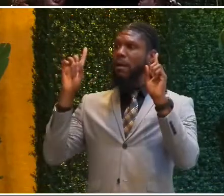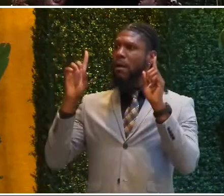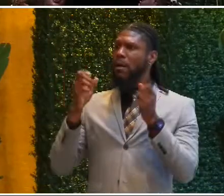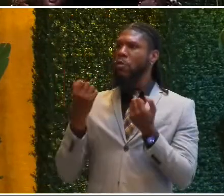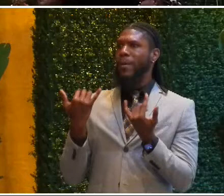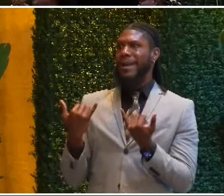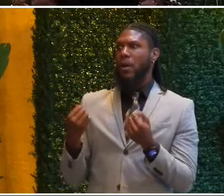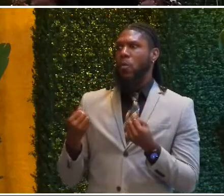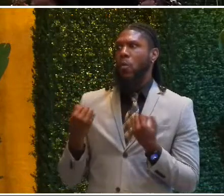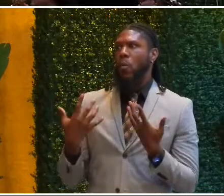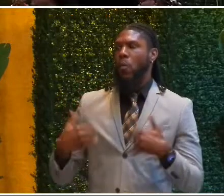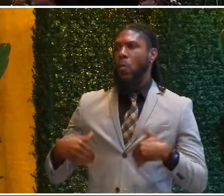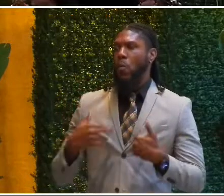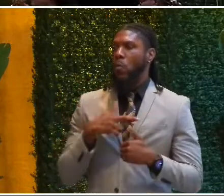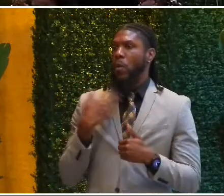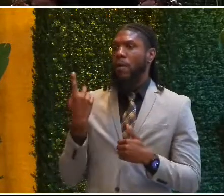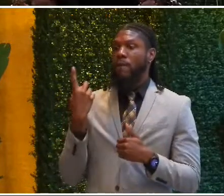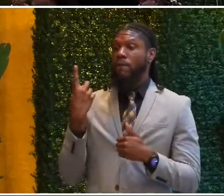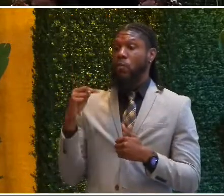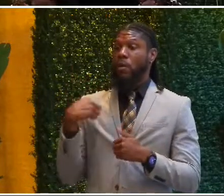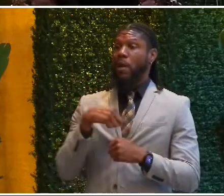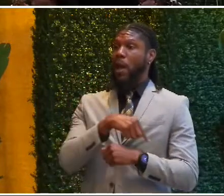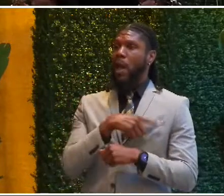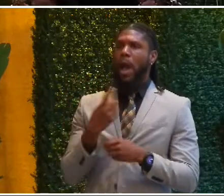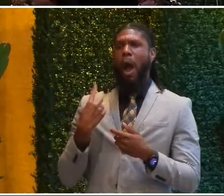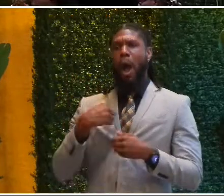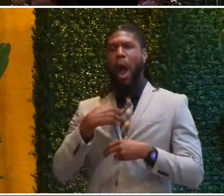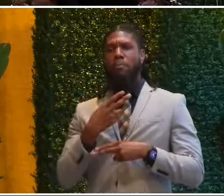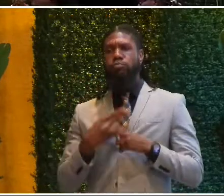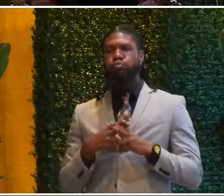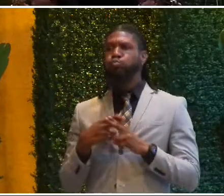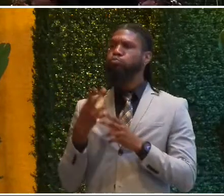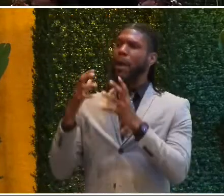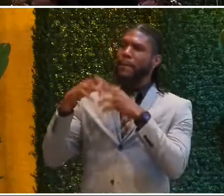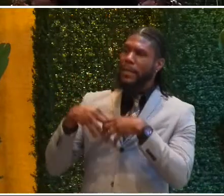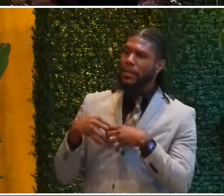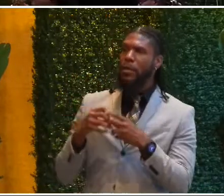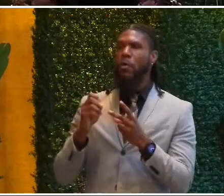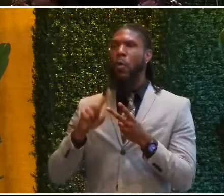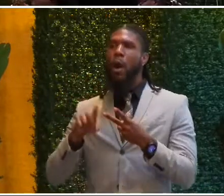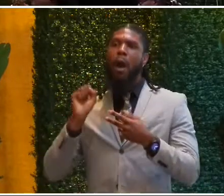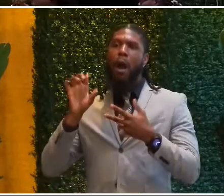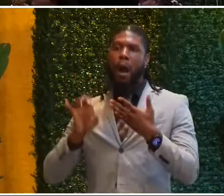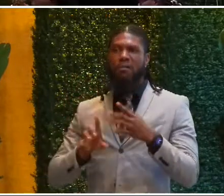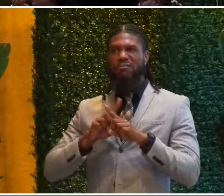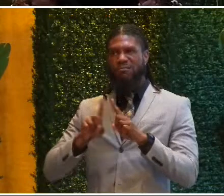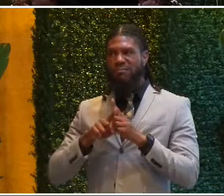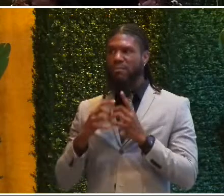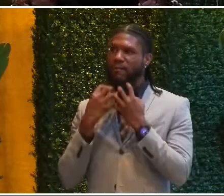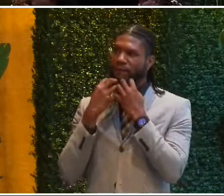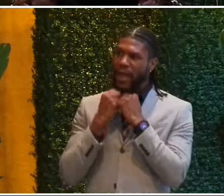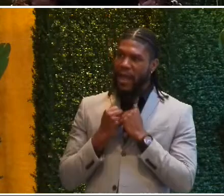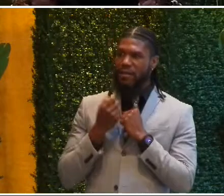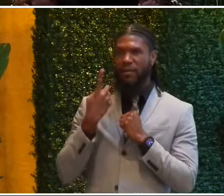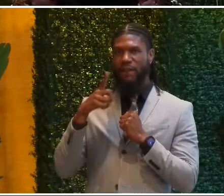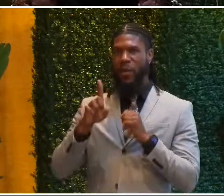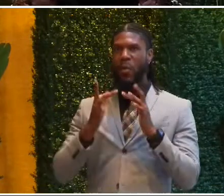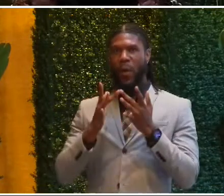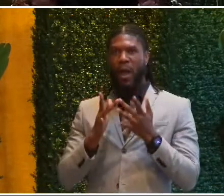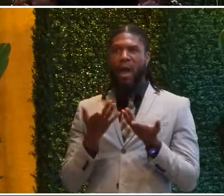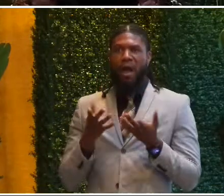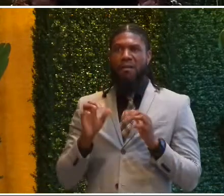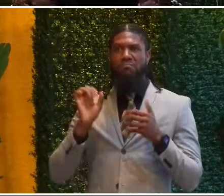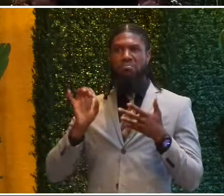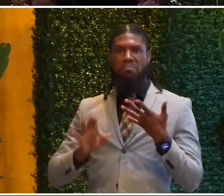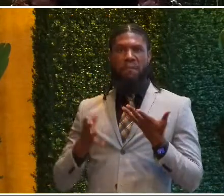us just to be proclaiming ourselves as abolitionists or listing a set of feminist values on our .org website,